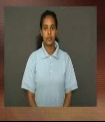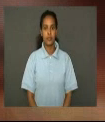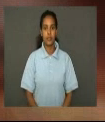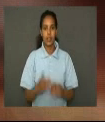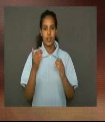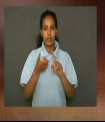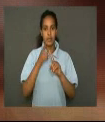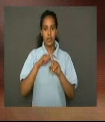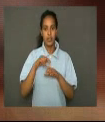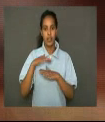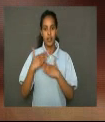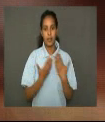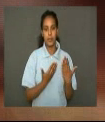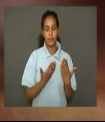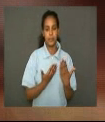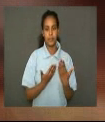Let's get back to our lesson.